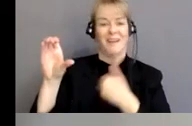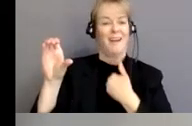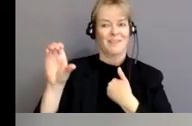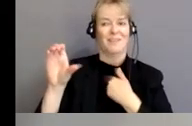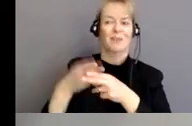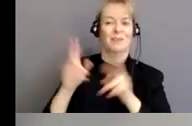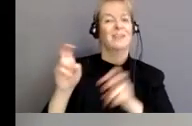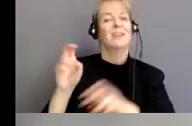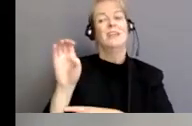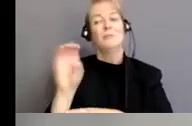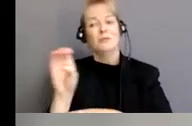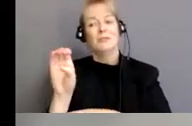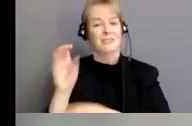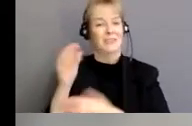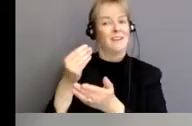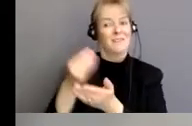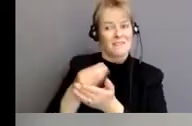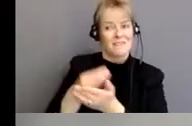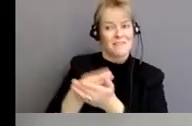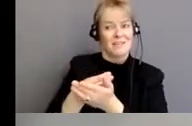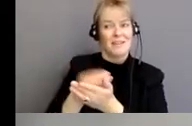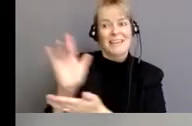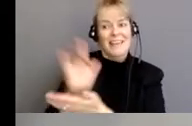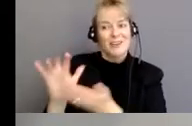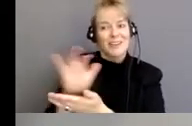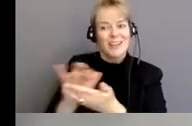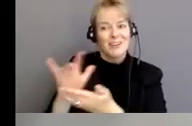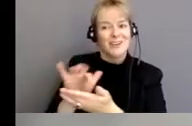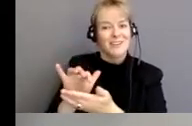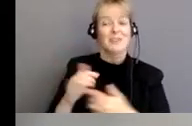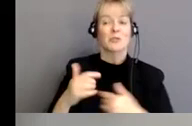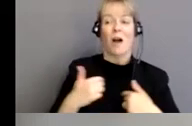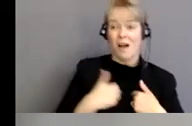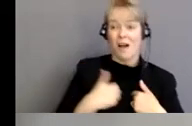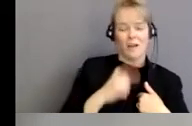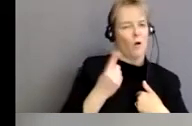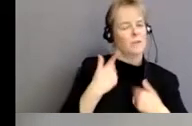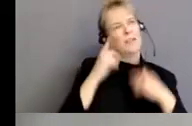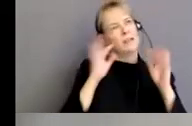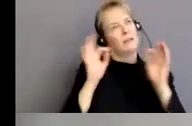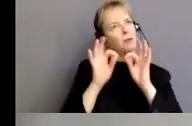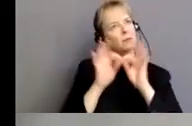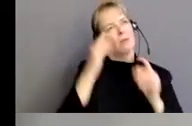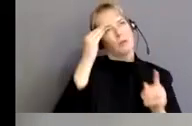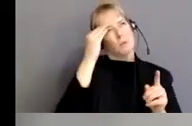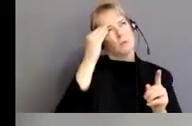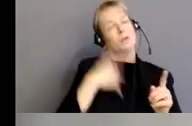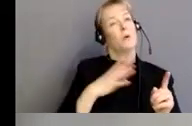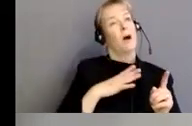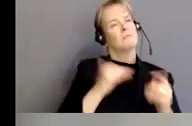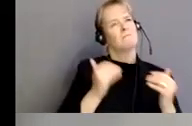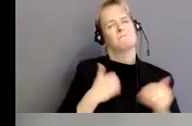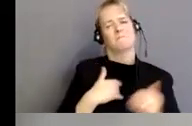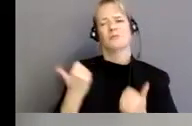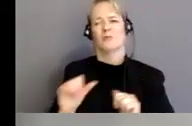calculator and check it and make sure that I'm on track. I put in some numbers in the calculator, and you know what? I